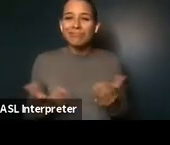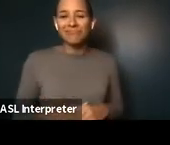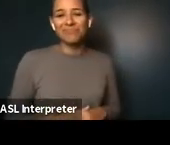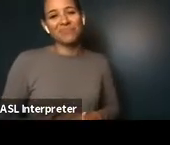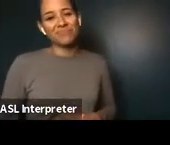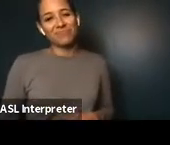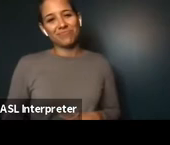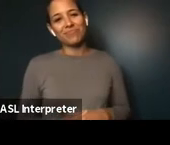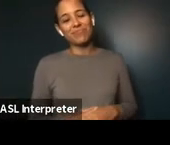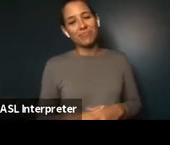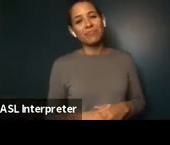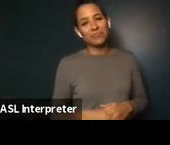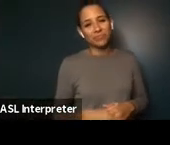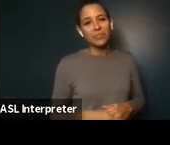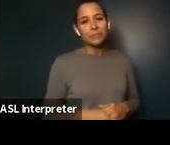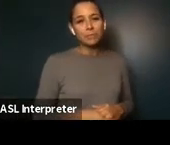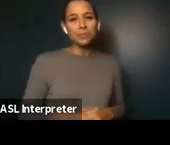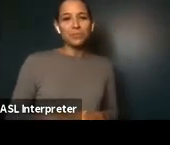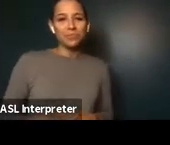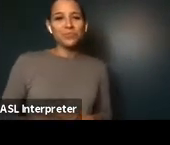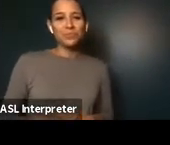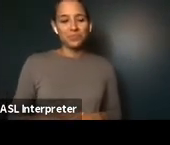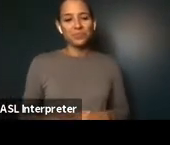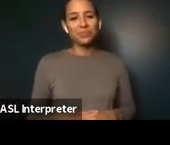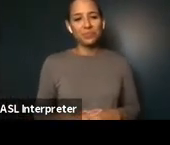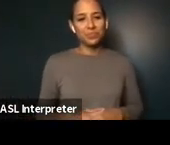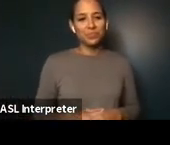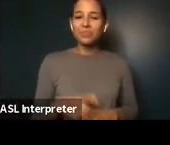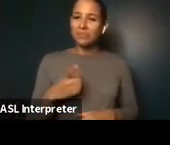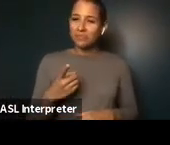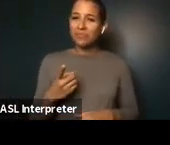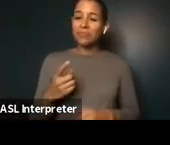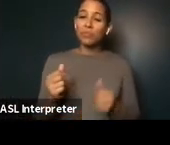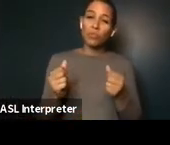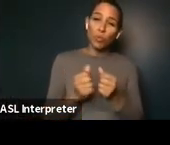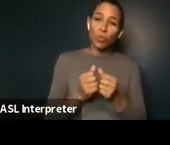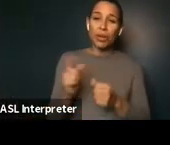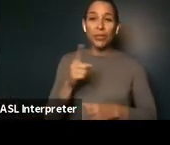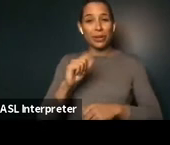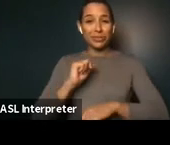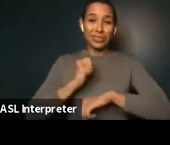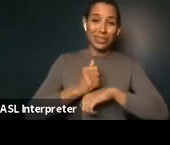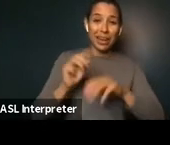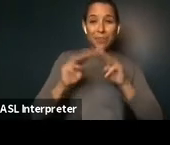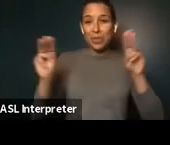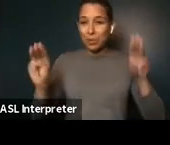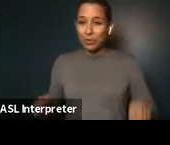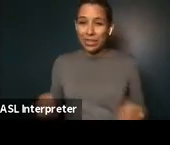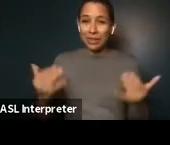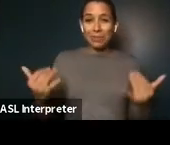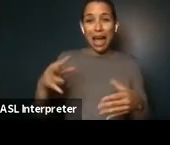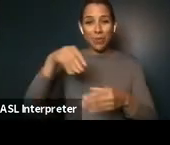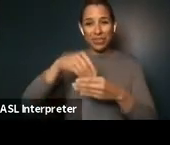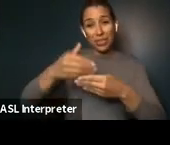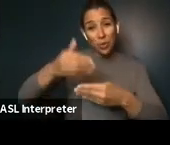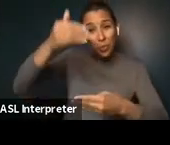these windows and also, um, the location and all of that, that I was thinking about that, that